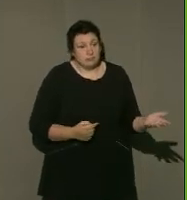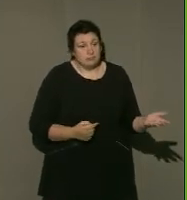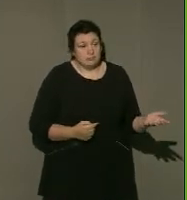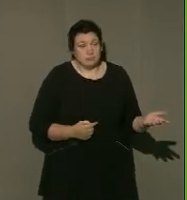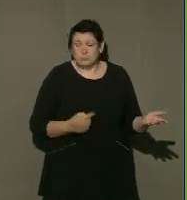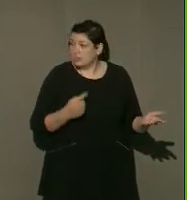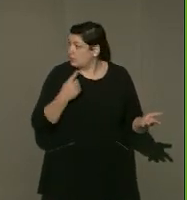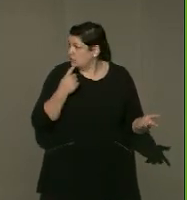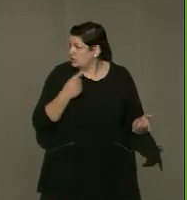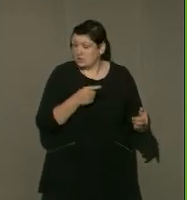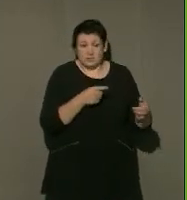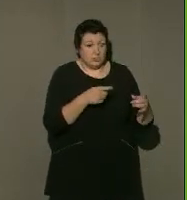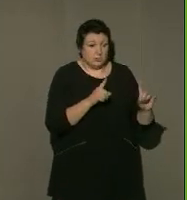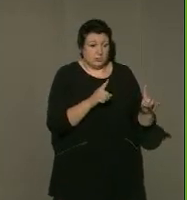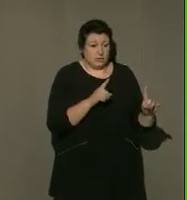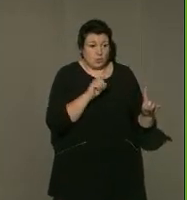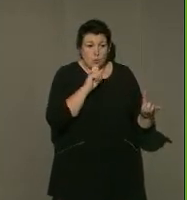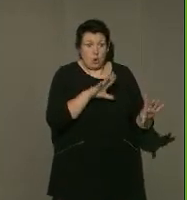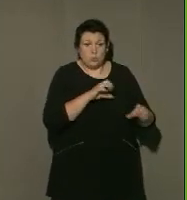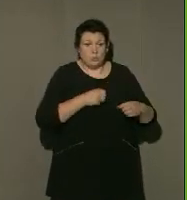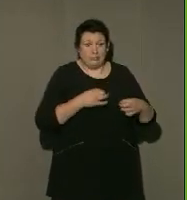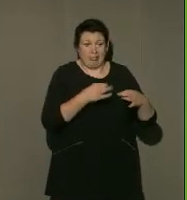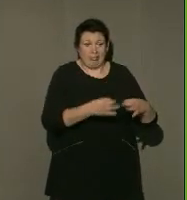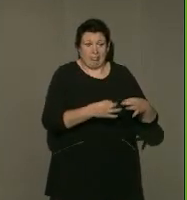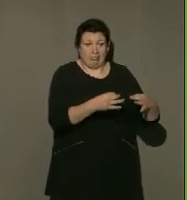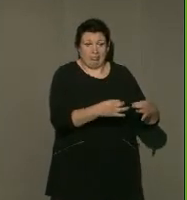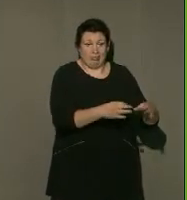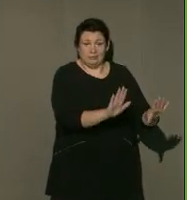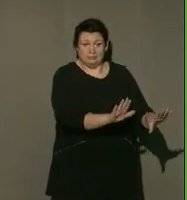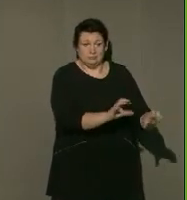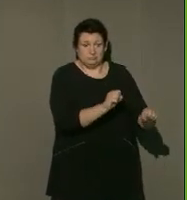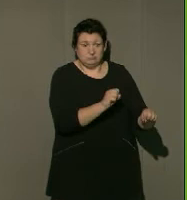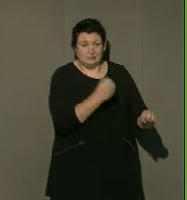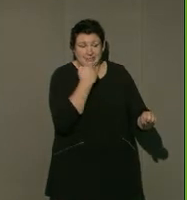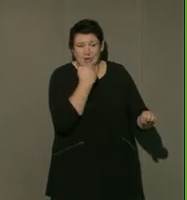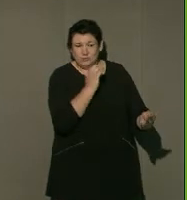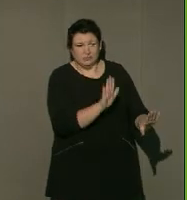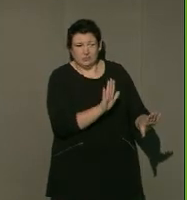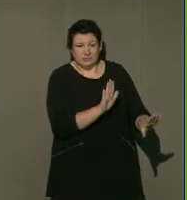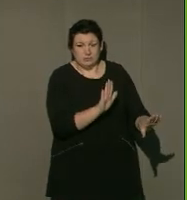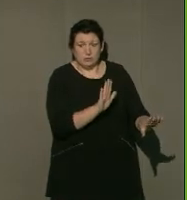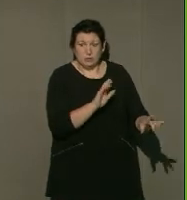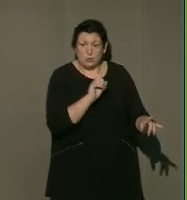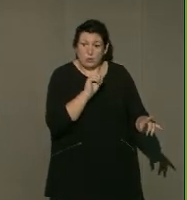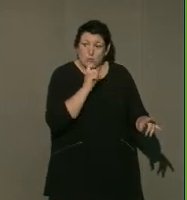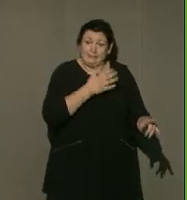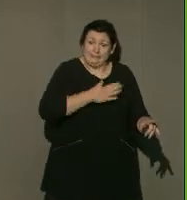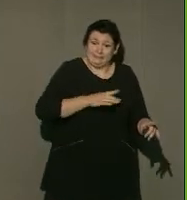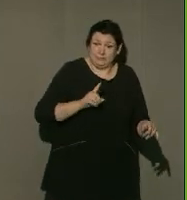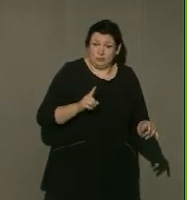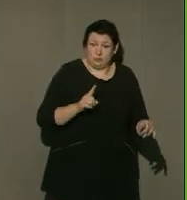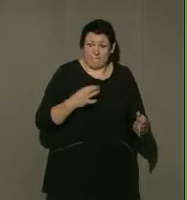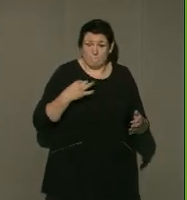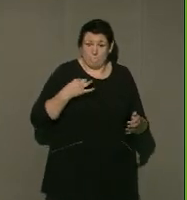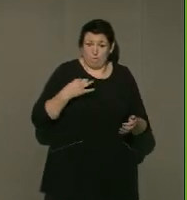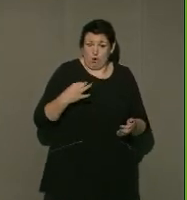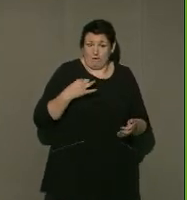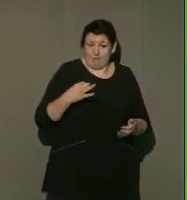that we don't actually hold proceedings up while that is done, but we will need volunteer